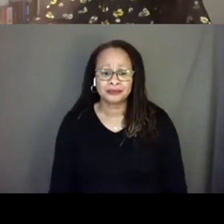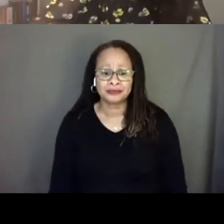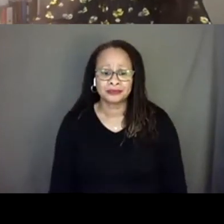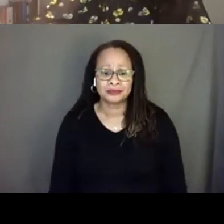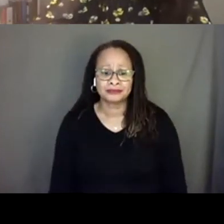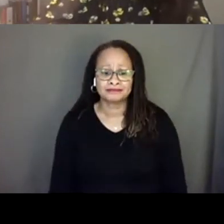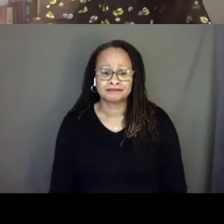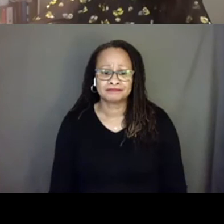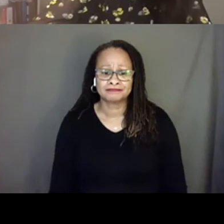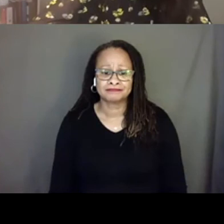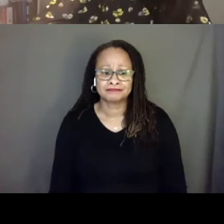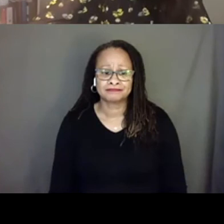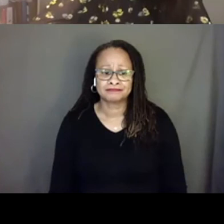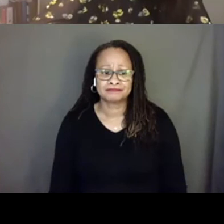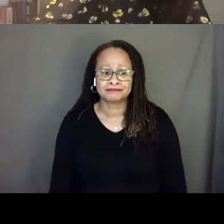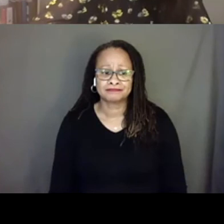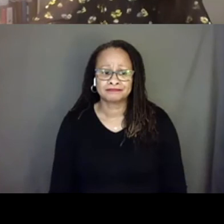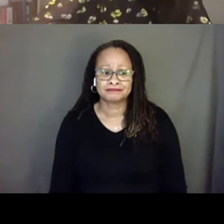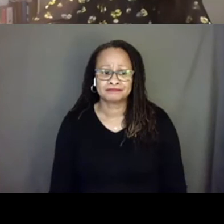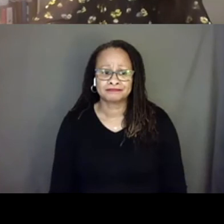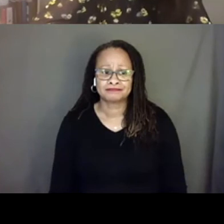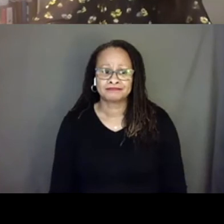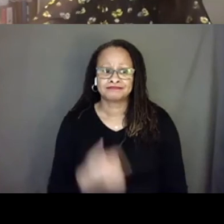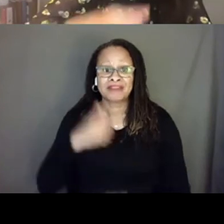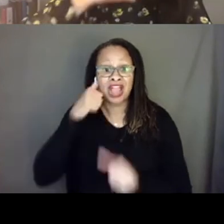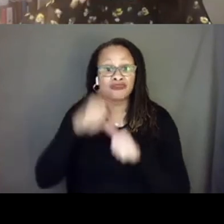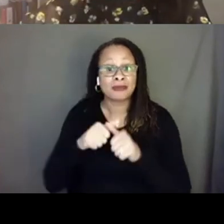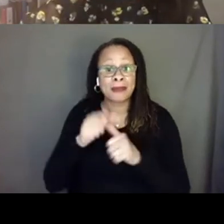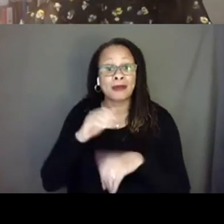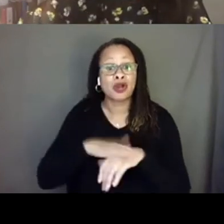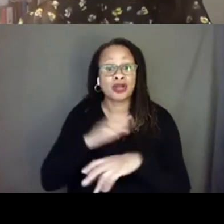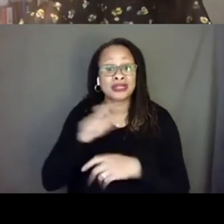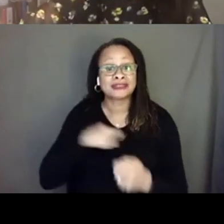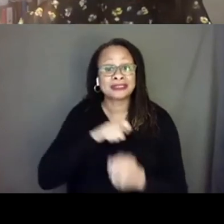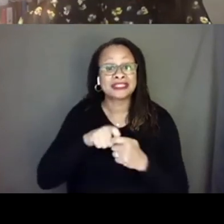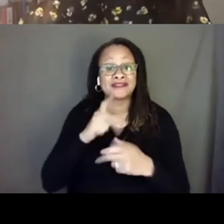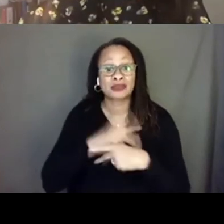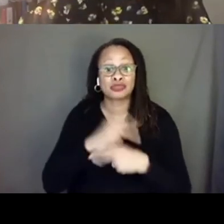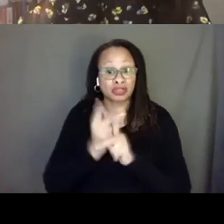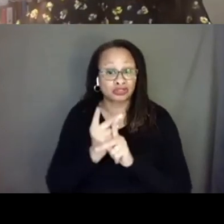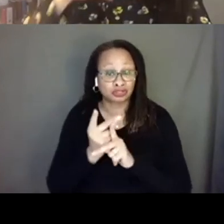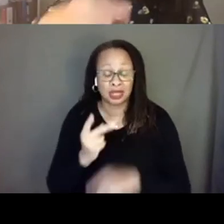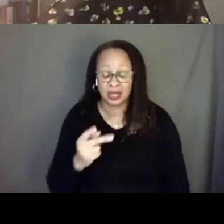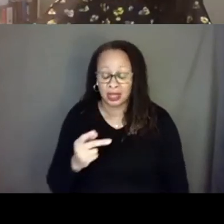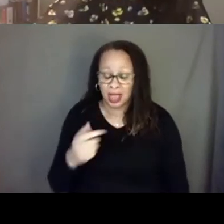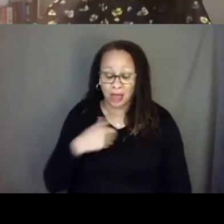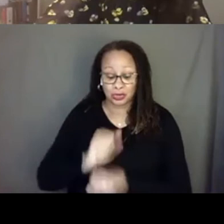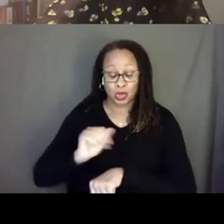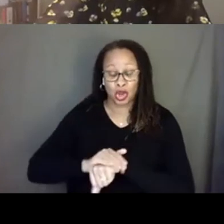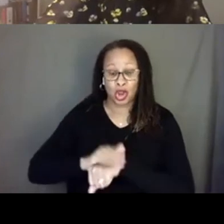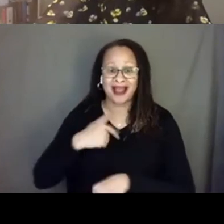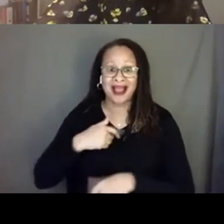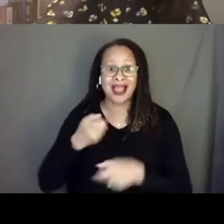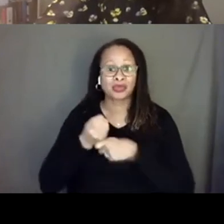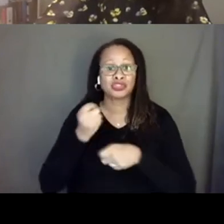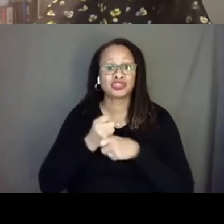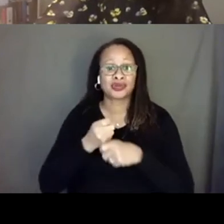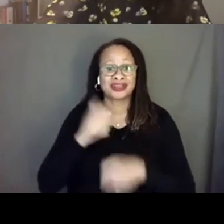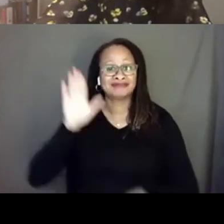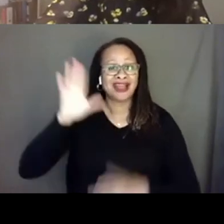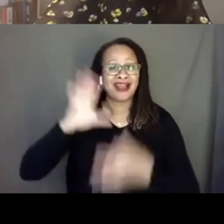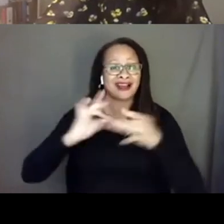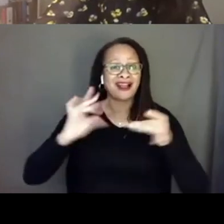That's great. I remember on a particular production I was on, I just sort of jokingly raised a comment